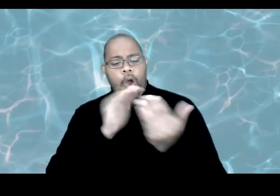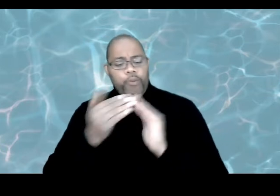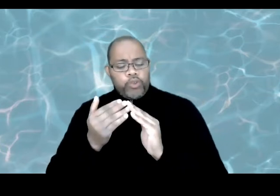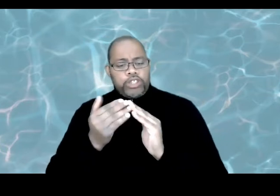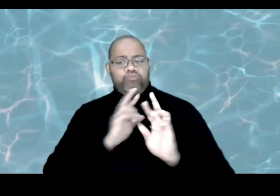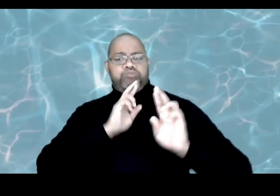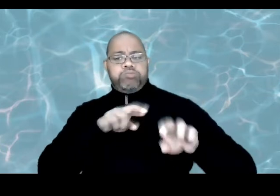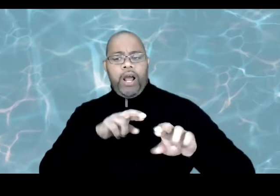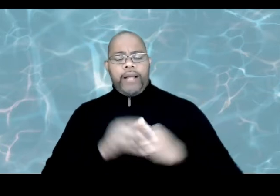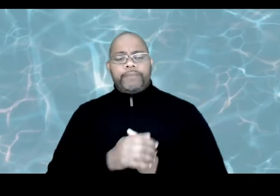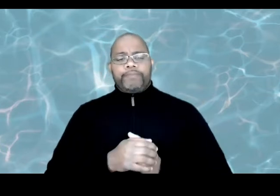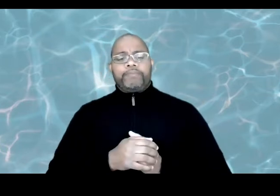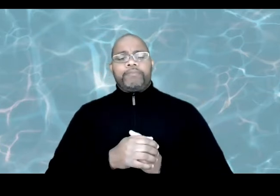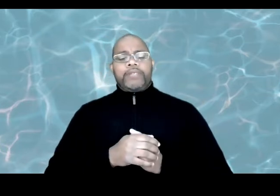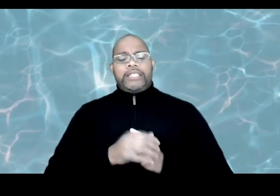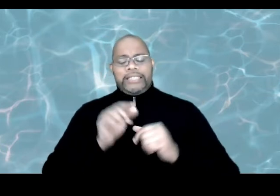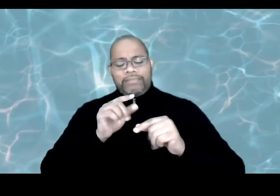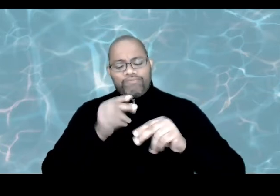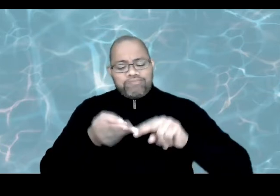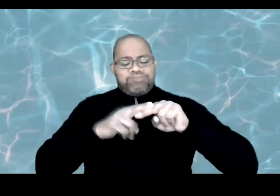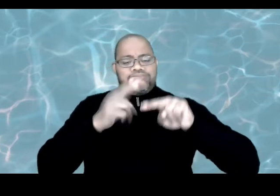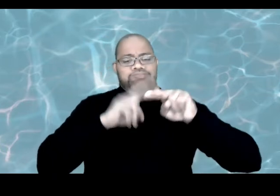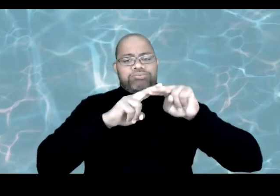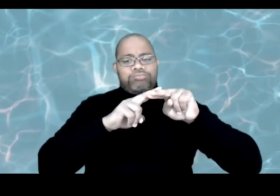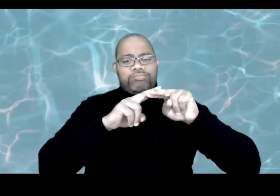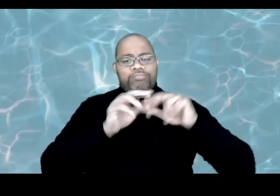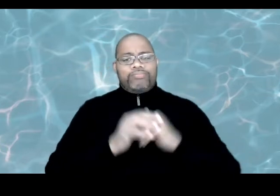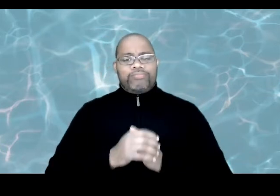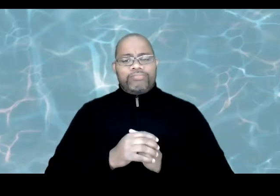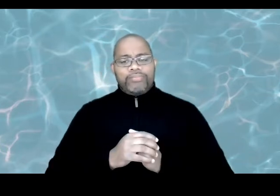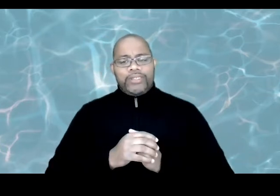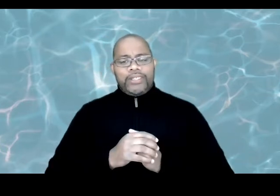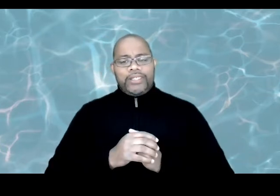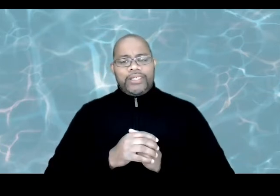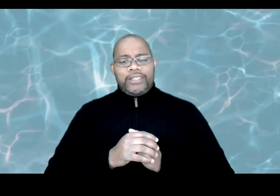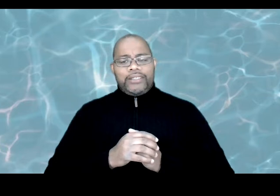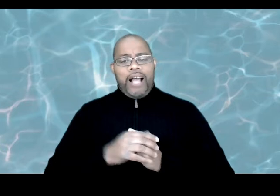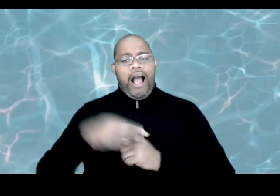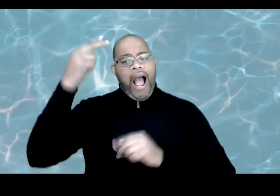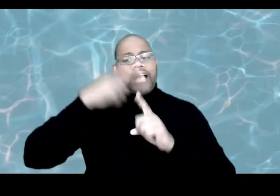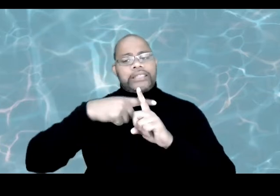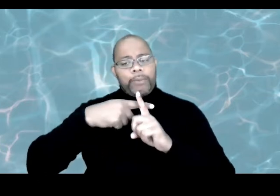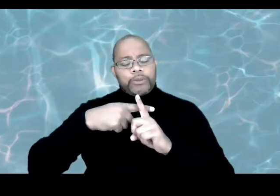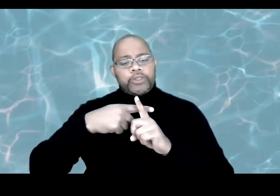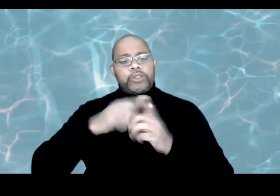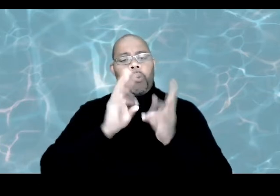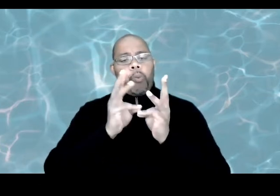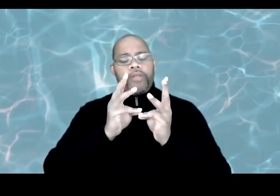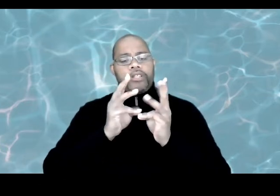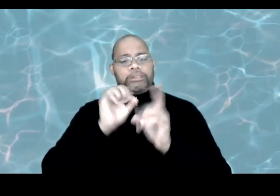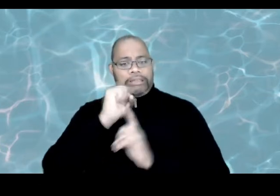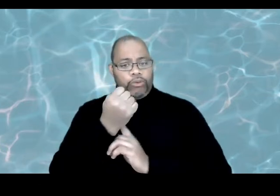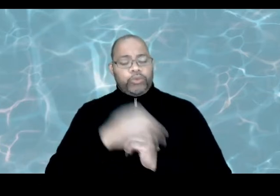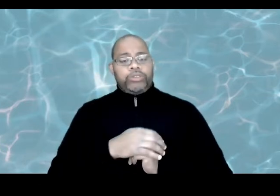how communities are responding in increasingly increasing high temperatures and climate and